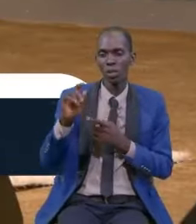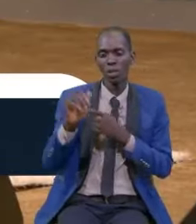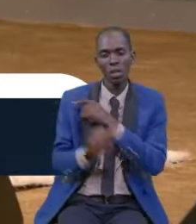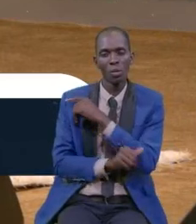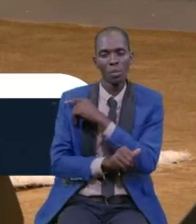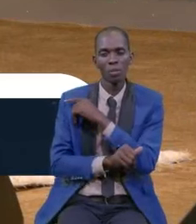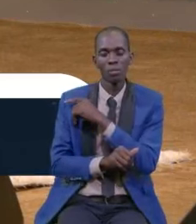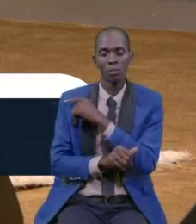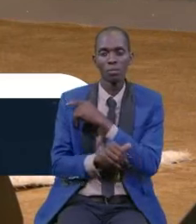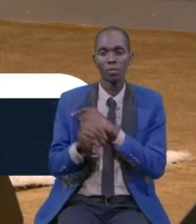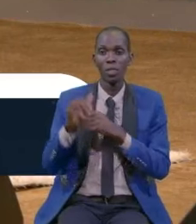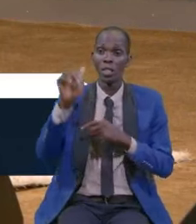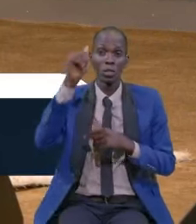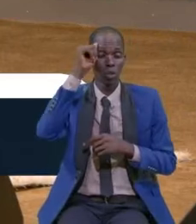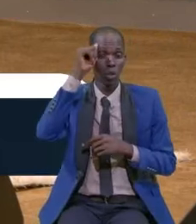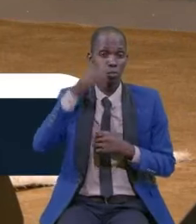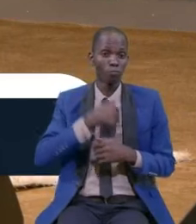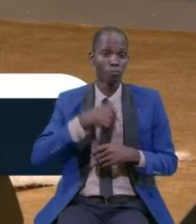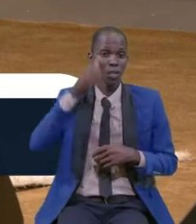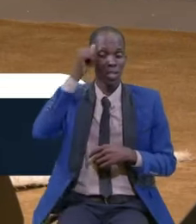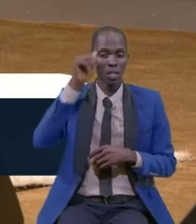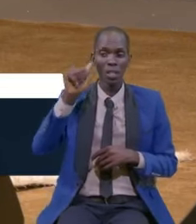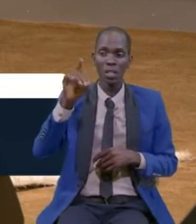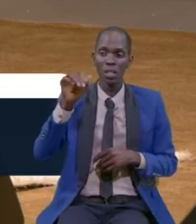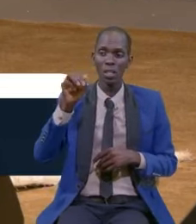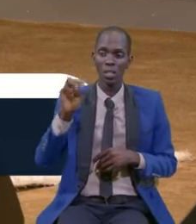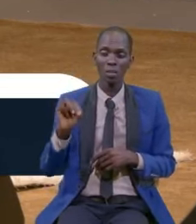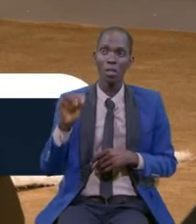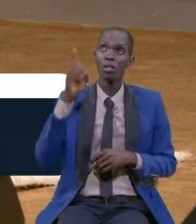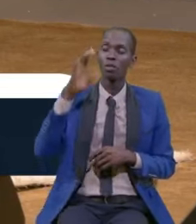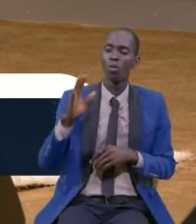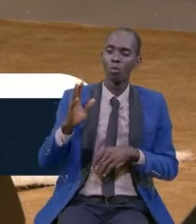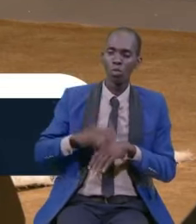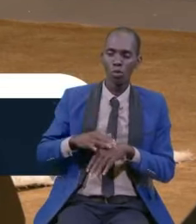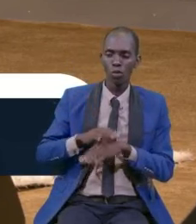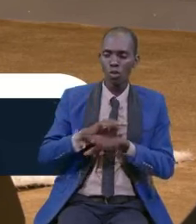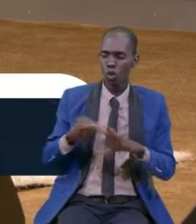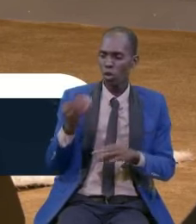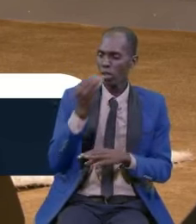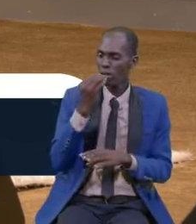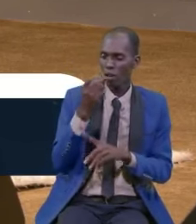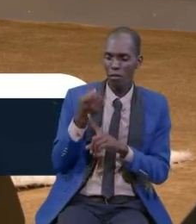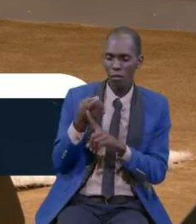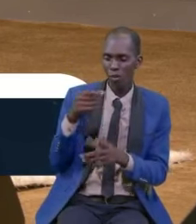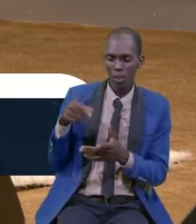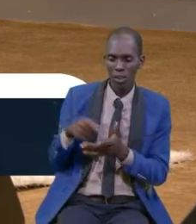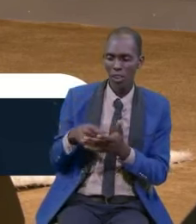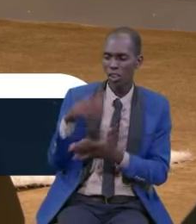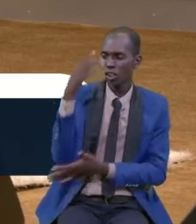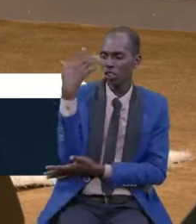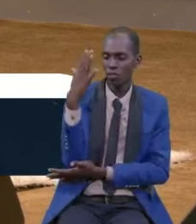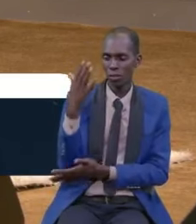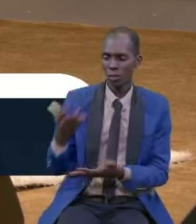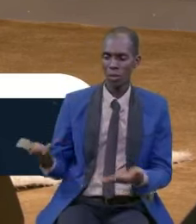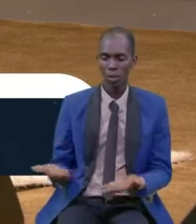eat of this fruit only take all the others they available for